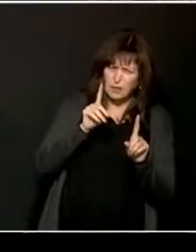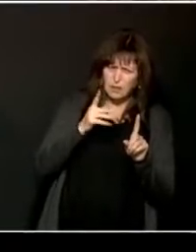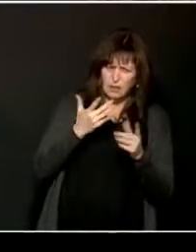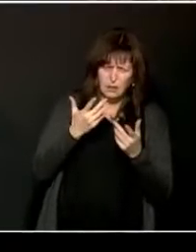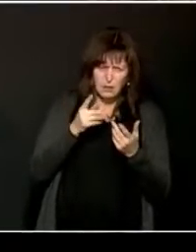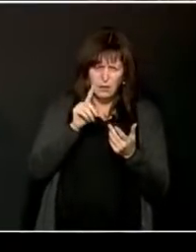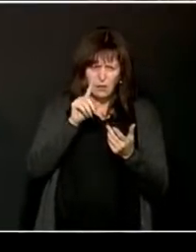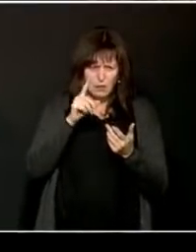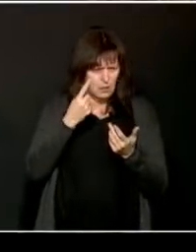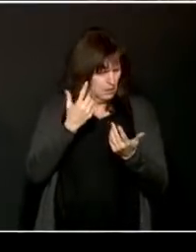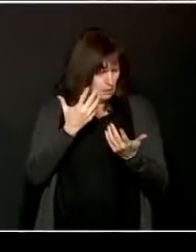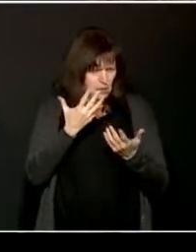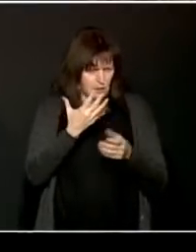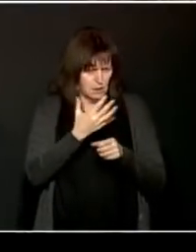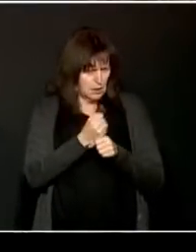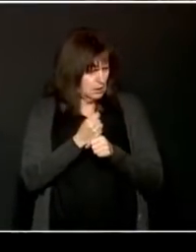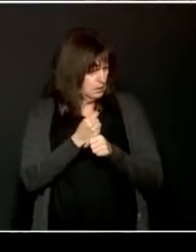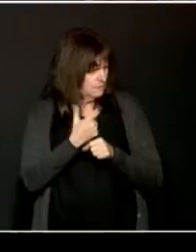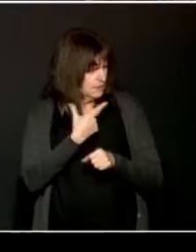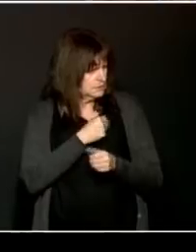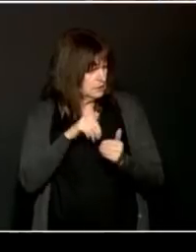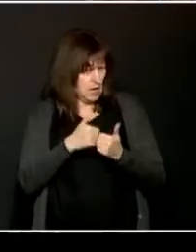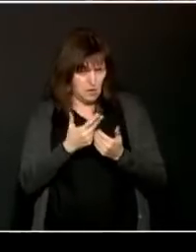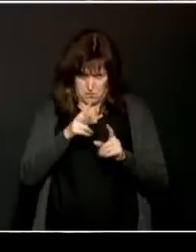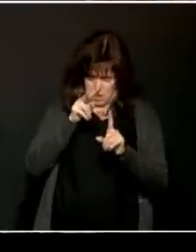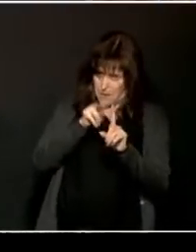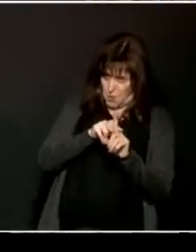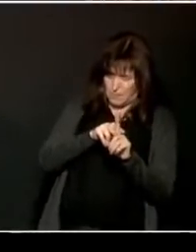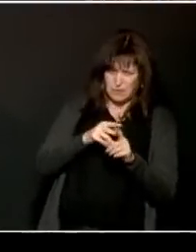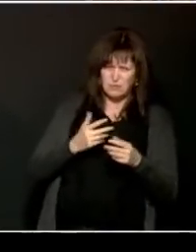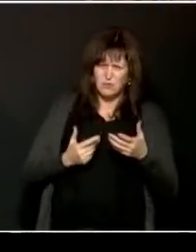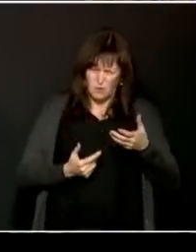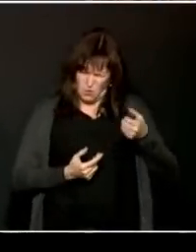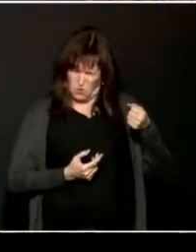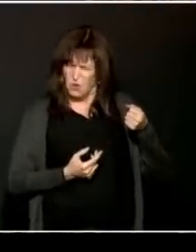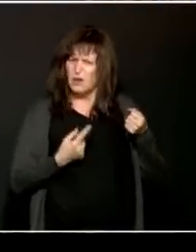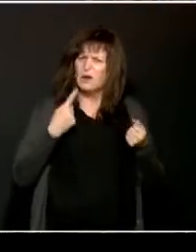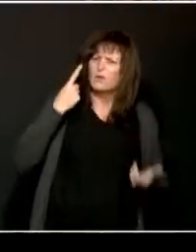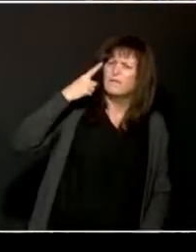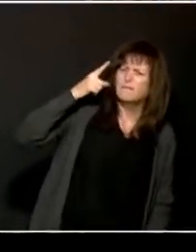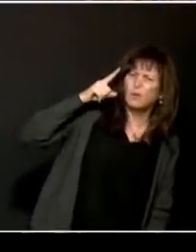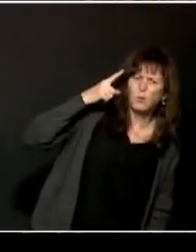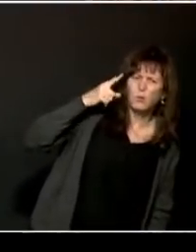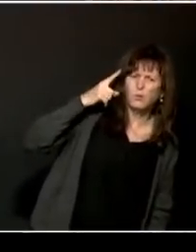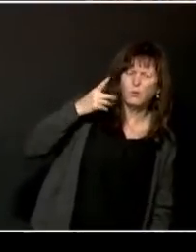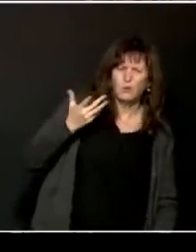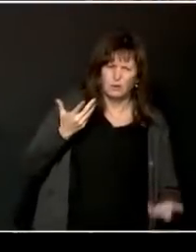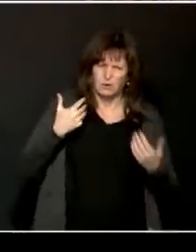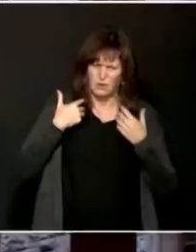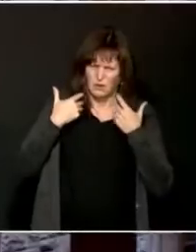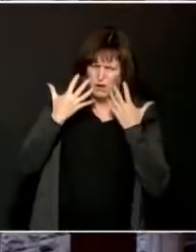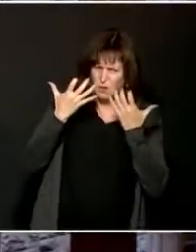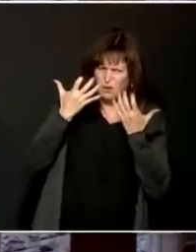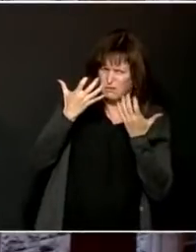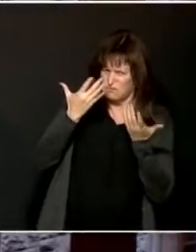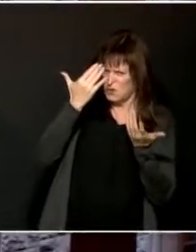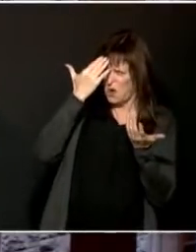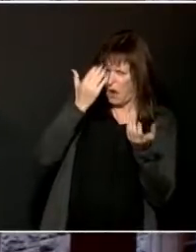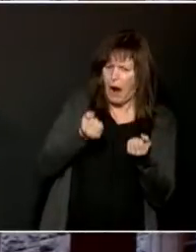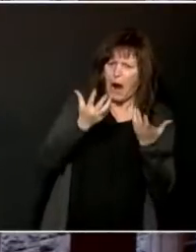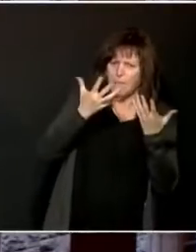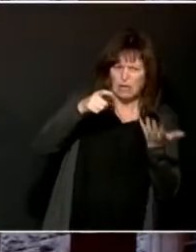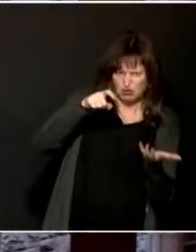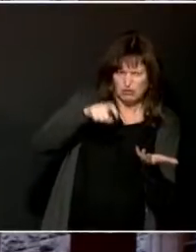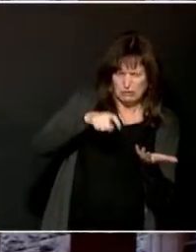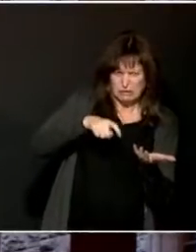So is there really a need to be holding back to begin with, or to be containing a certain amount of stock? So